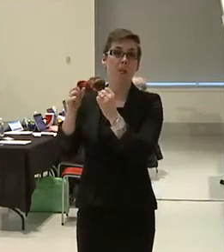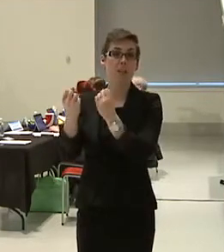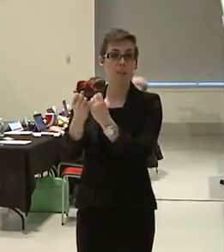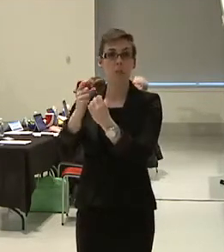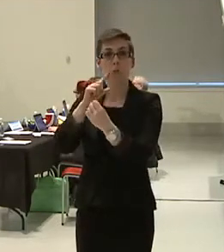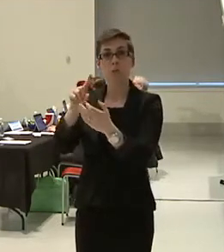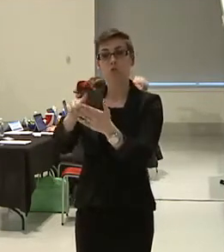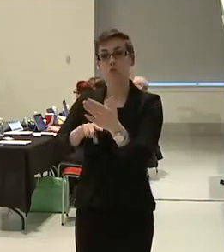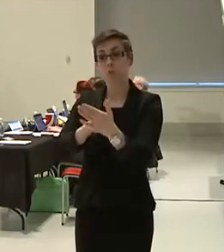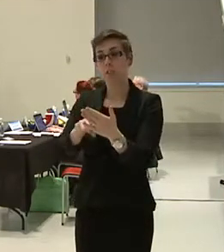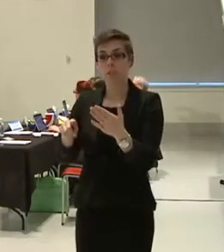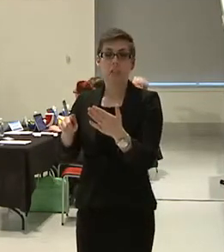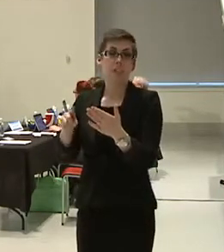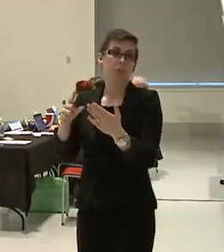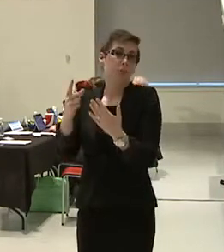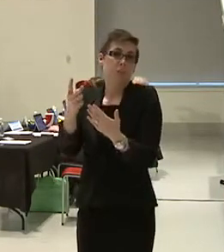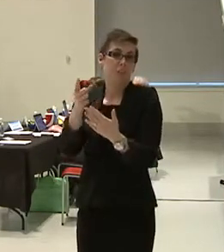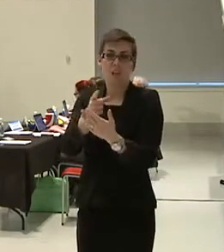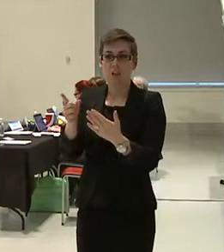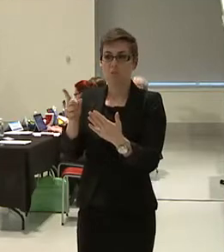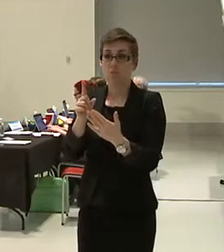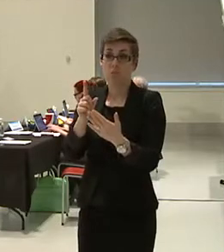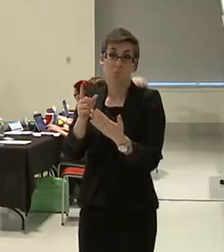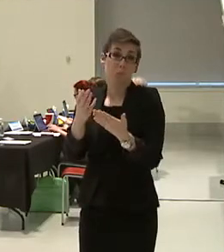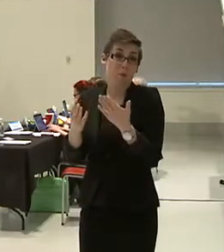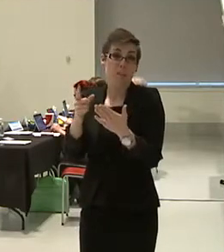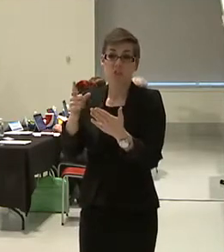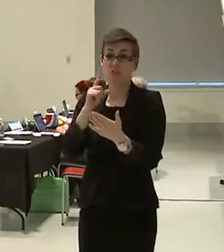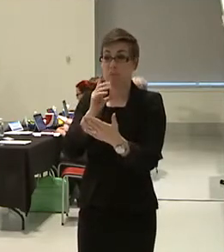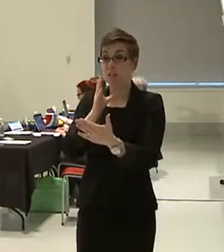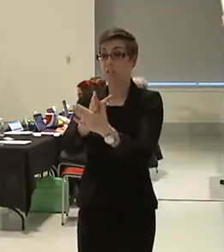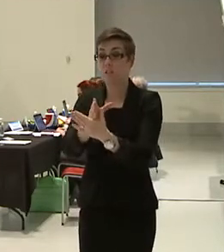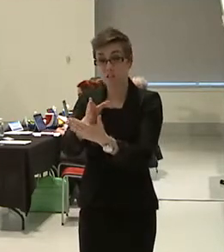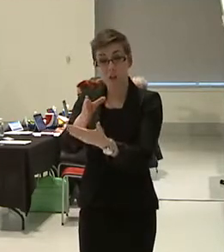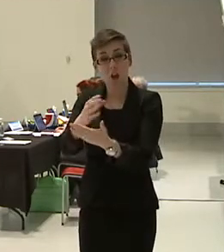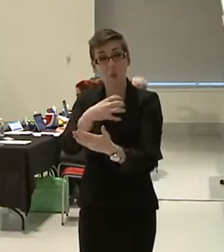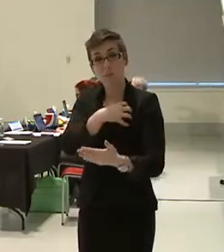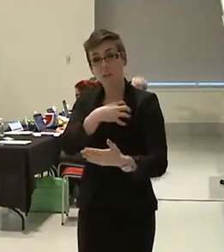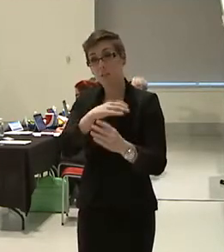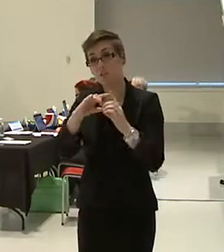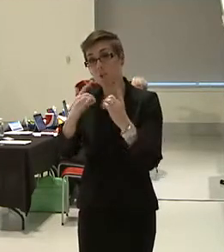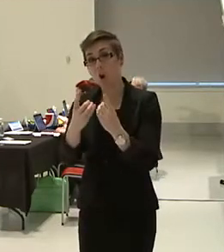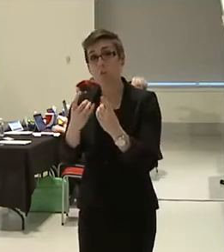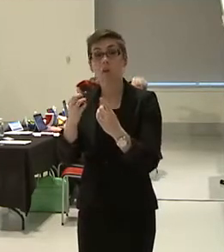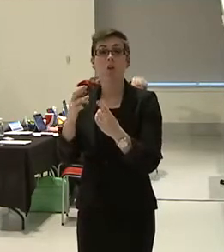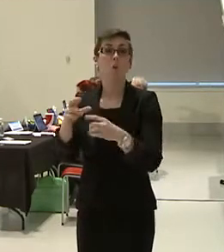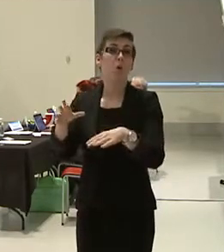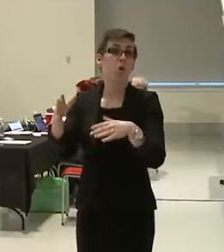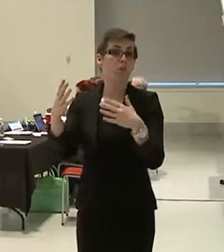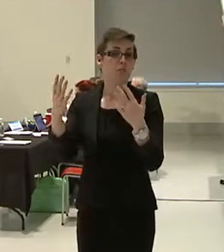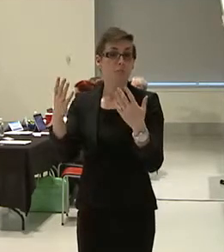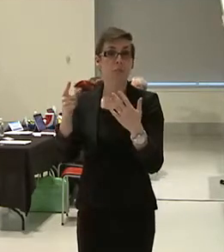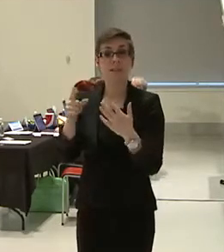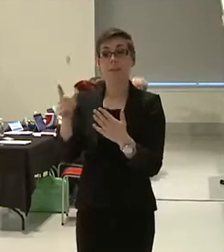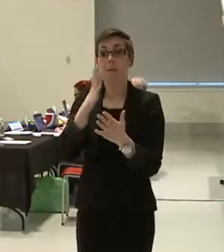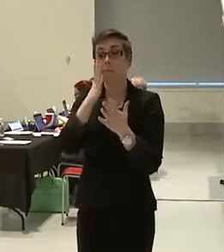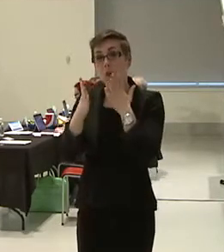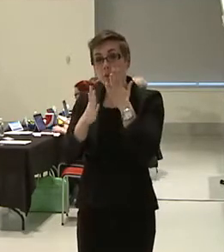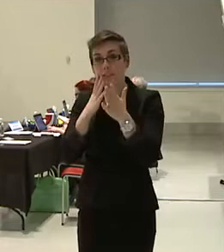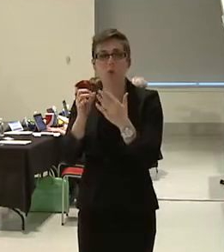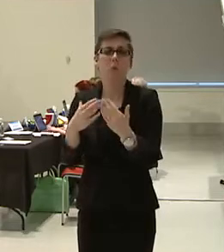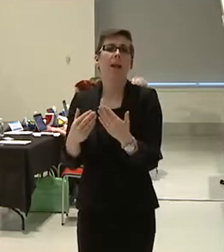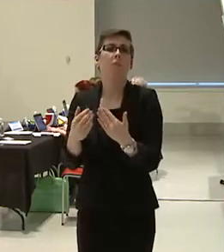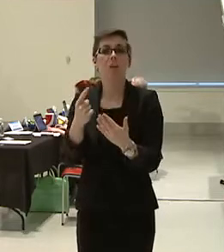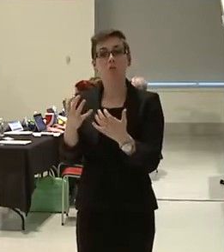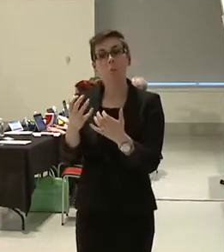their will because they're being stopped or interacted with by police departments, and that can be highly revealing and embarrassing, et cetera. And so I'd be interested